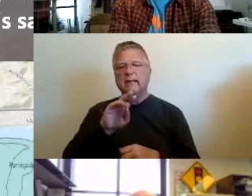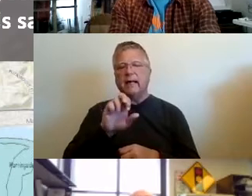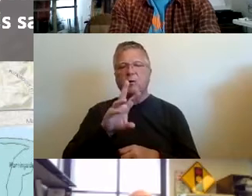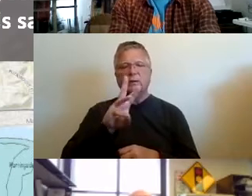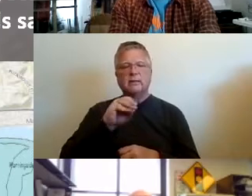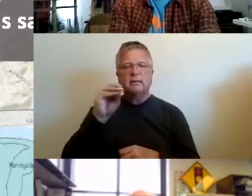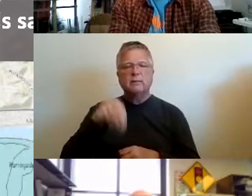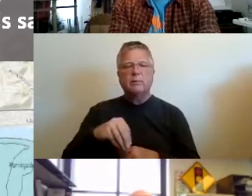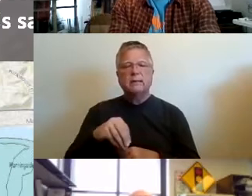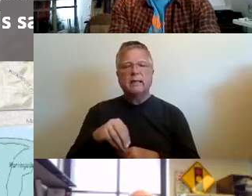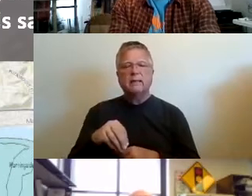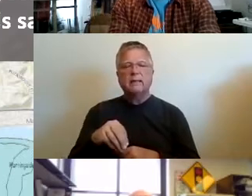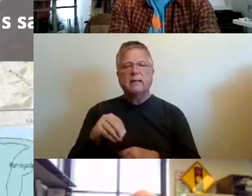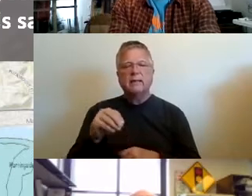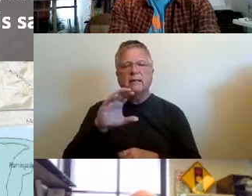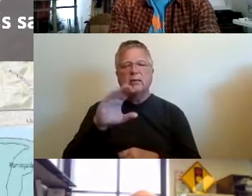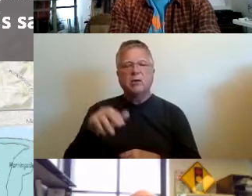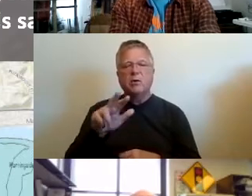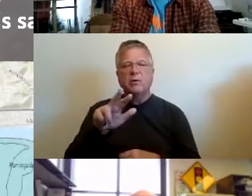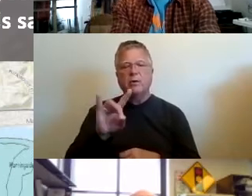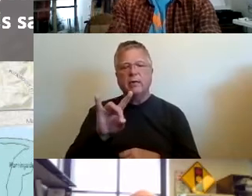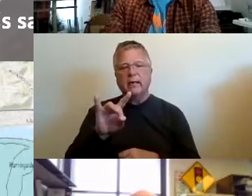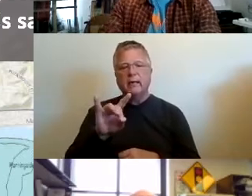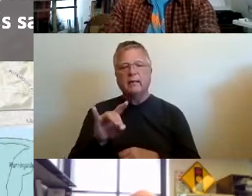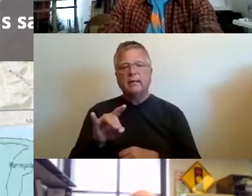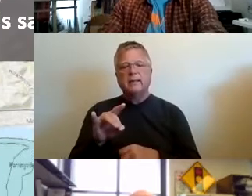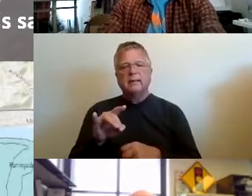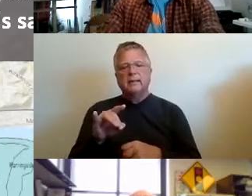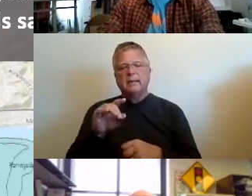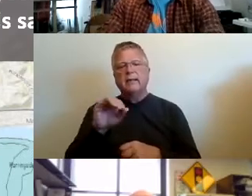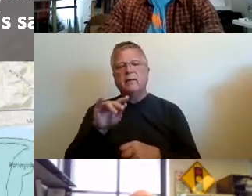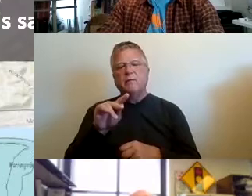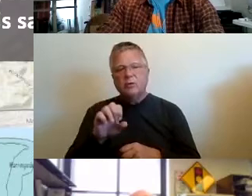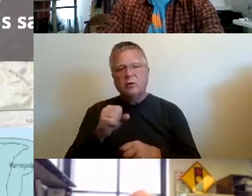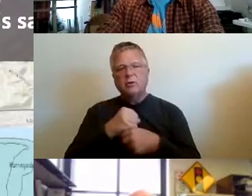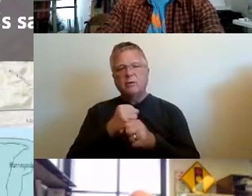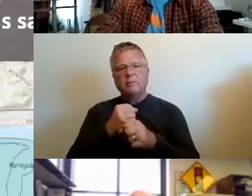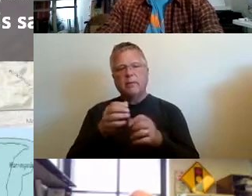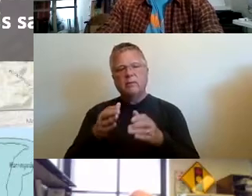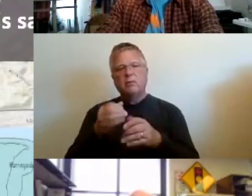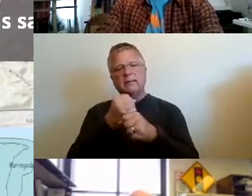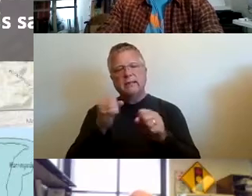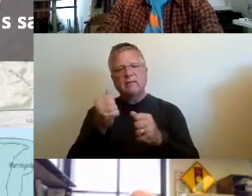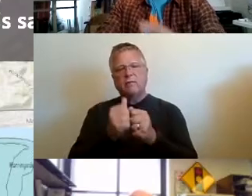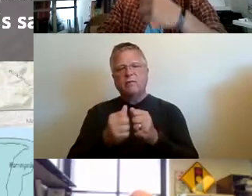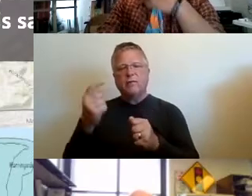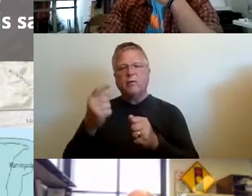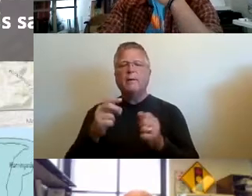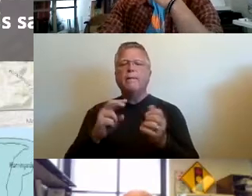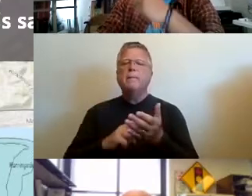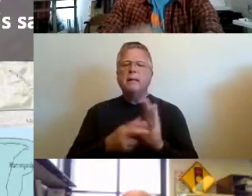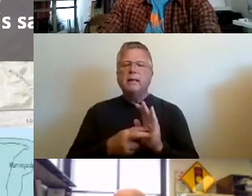not the cyclists, but the infrastructure built for them is what making the roads safer for everyone. Or in other words, we need